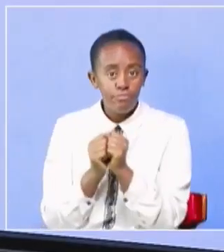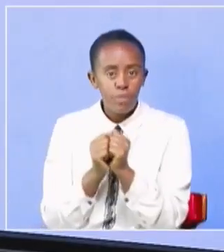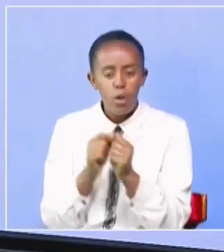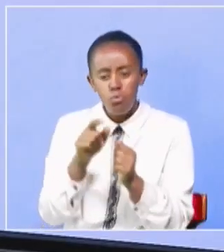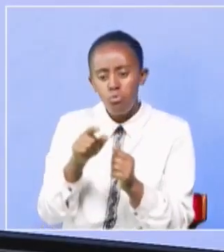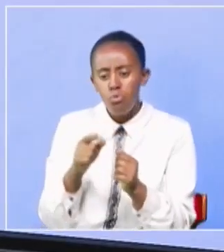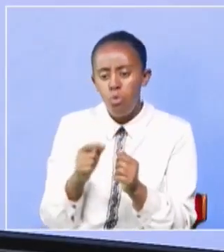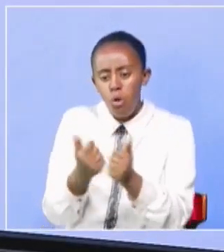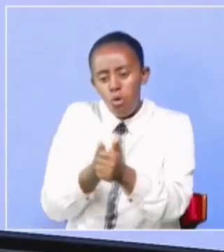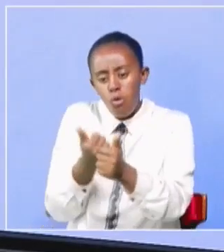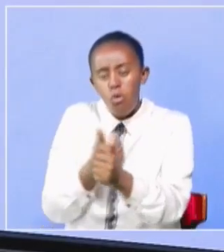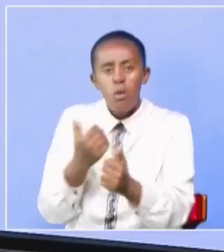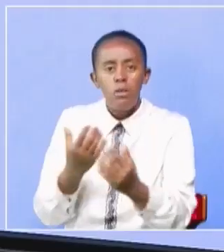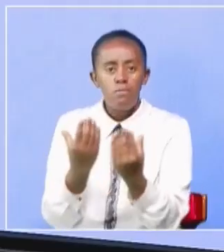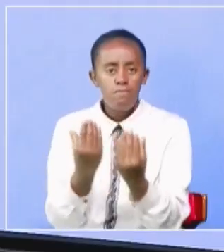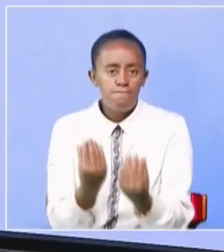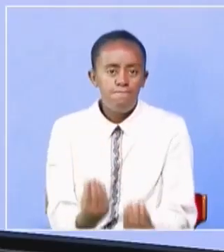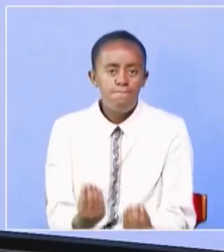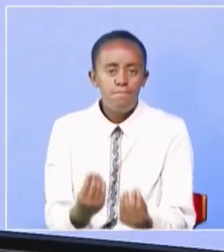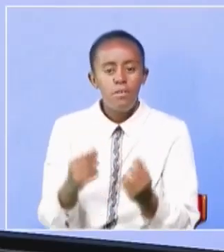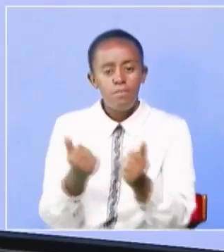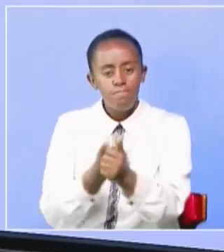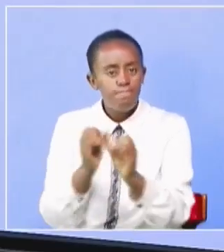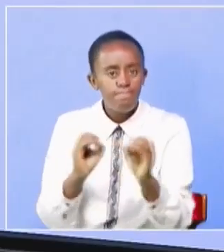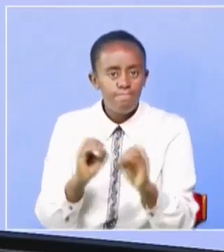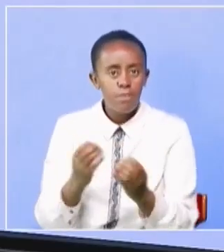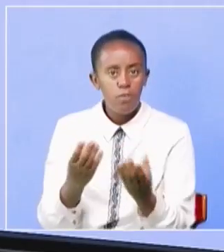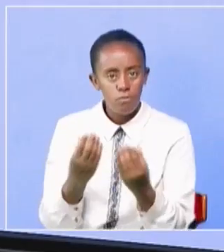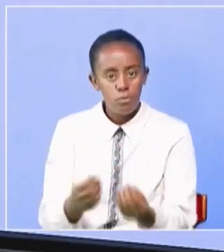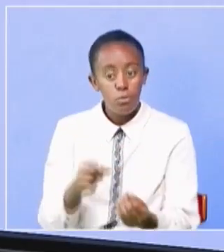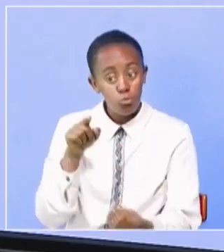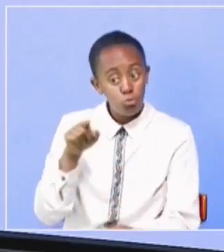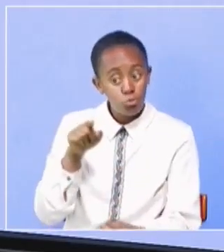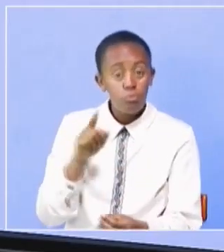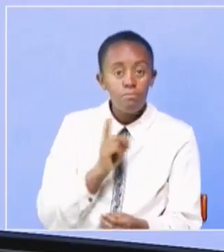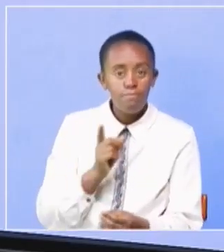slow to follow the group, then we say that person is lagging behind.